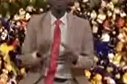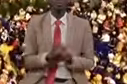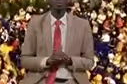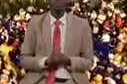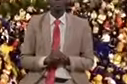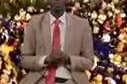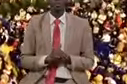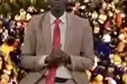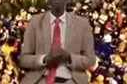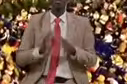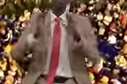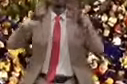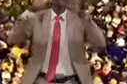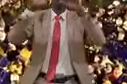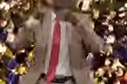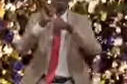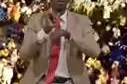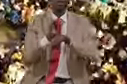Miracle.